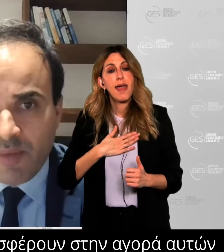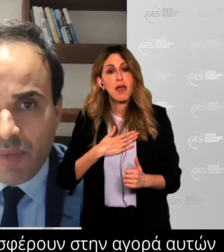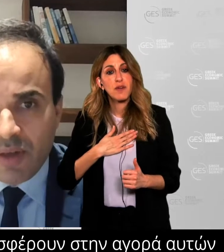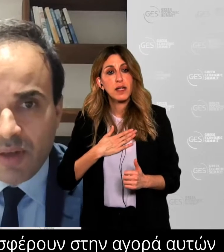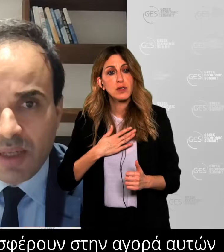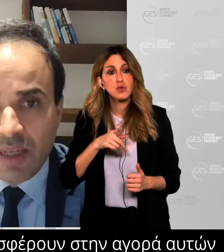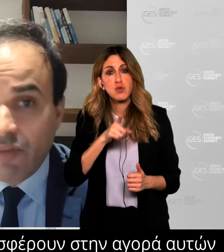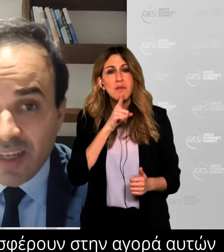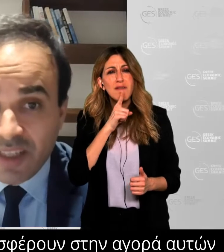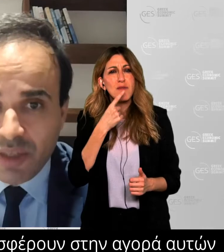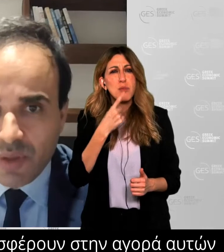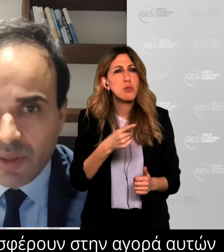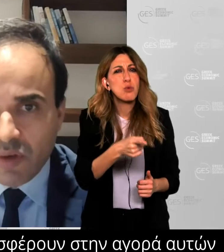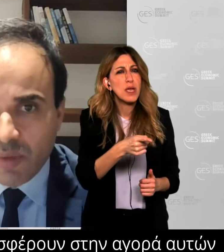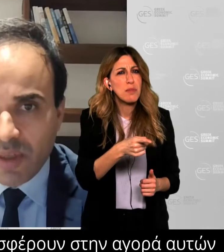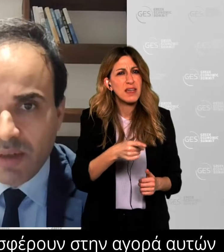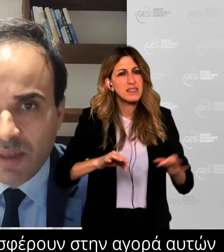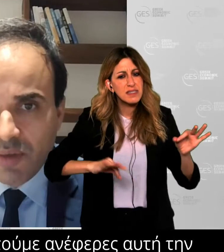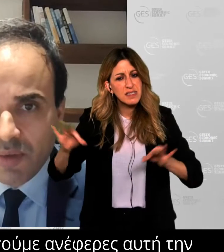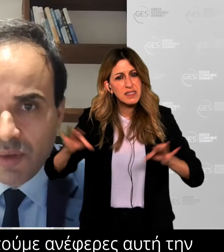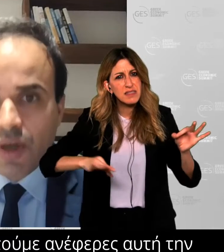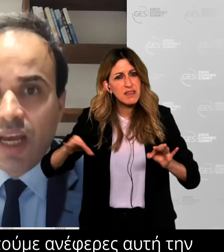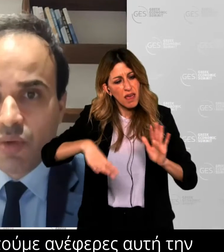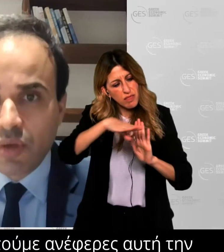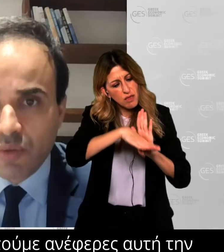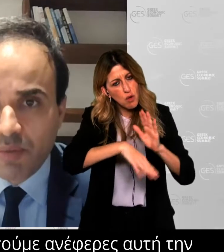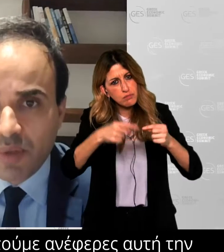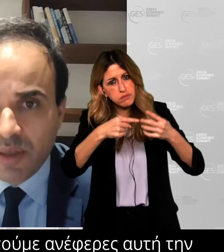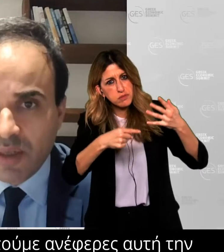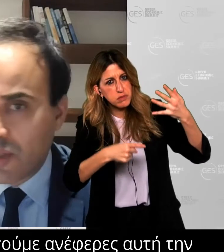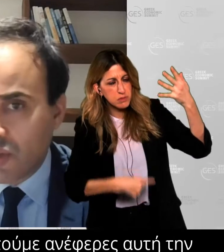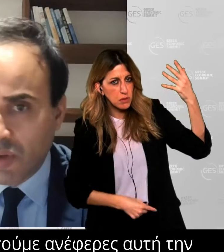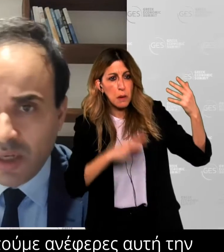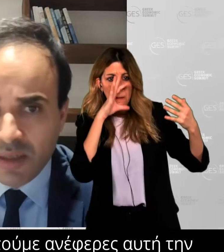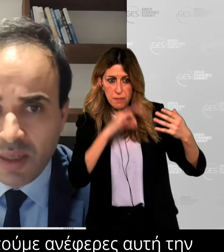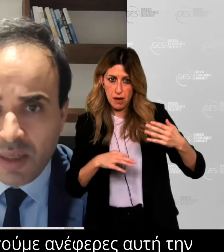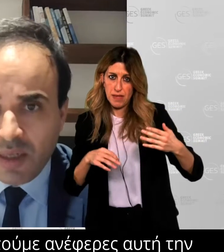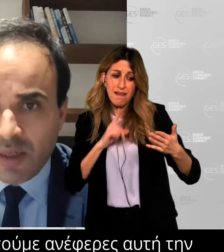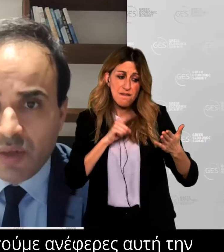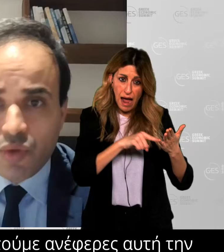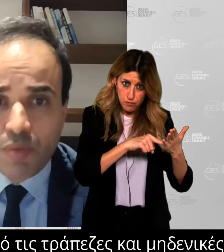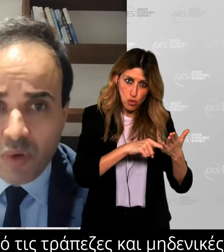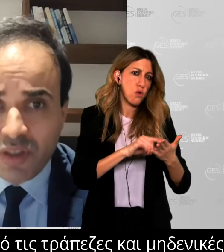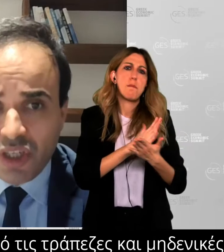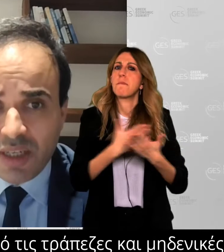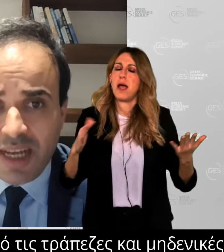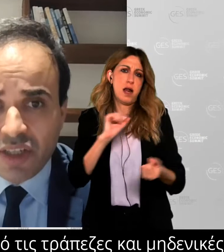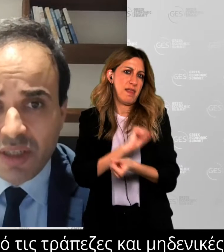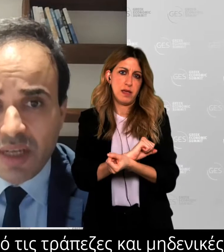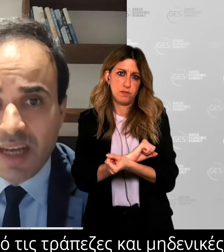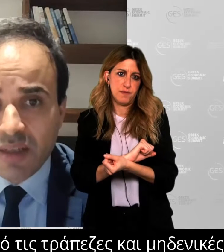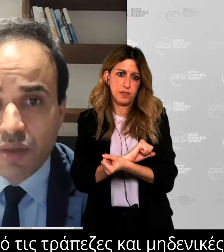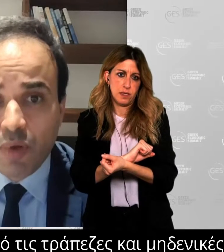zero. In fact, net zero is incorporated into your annual group scorecard, supporting